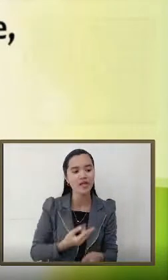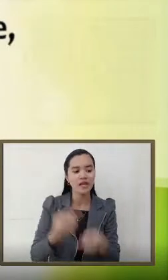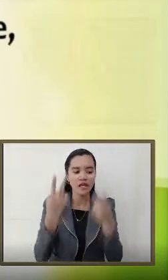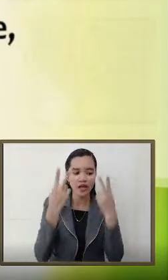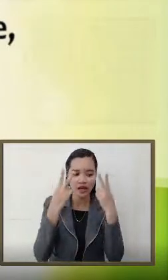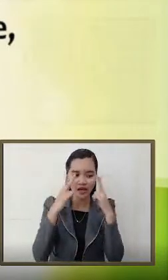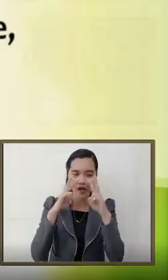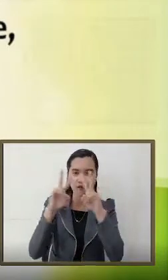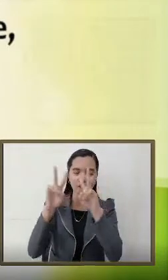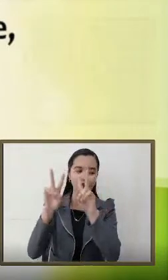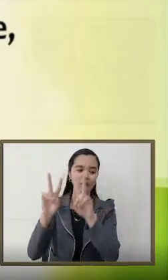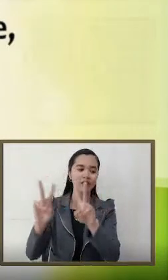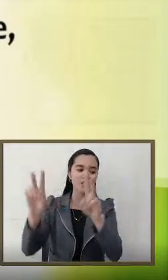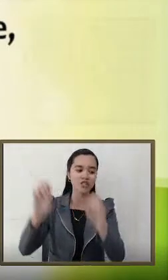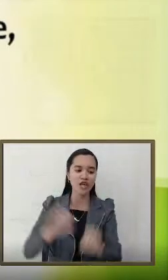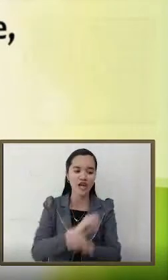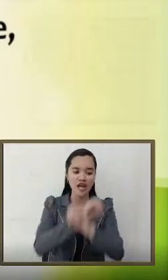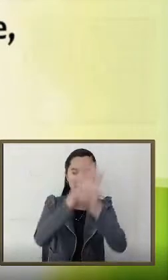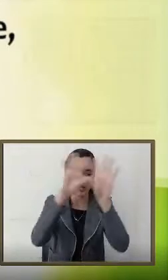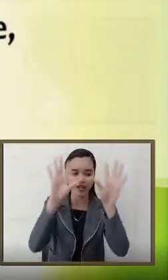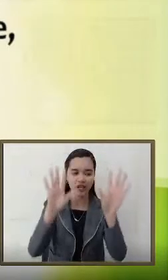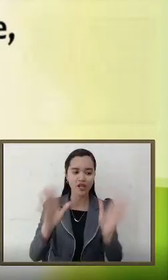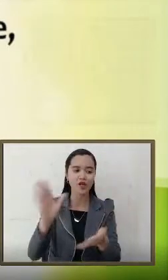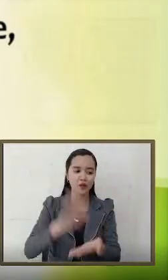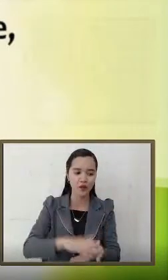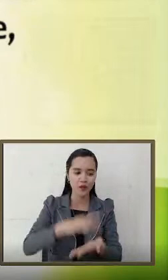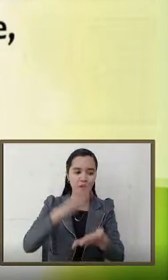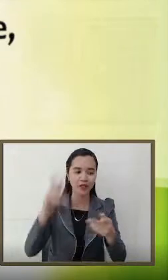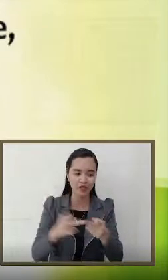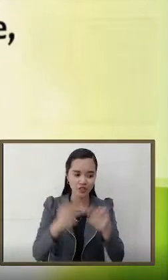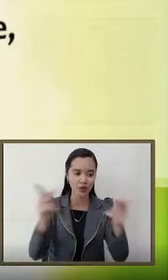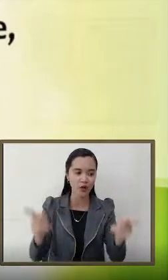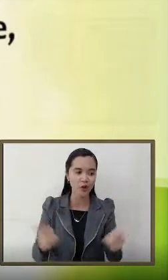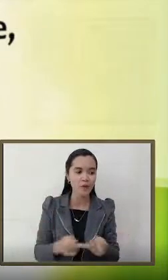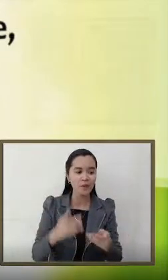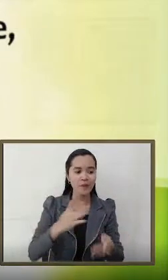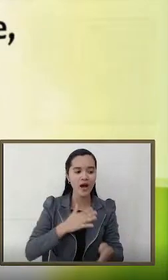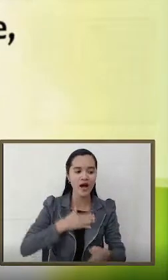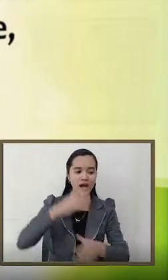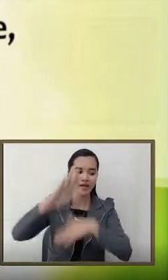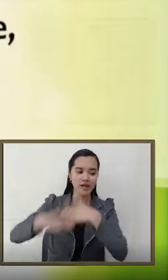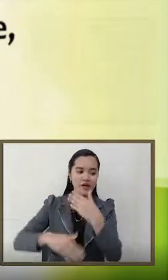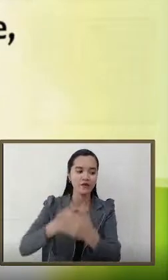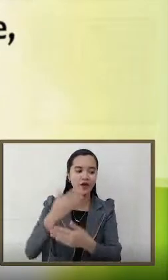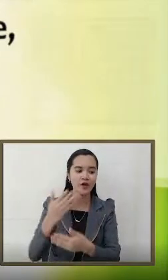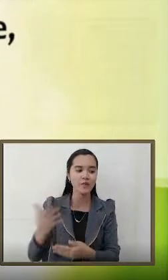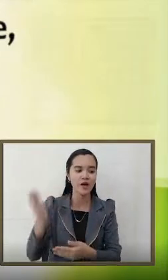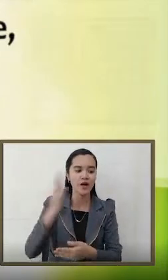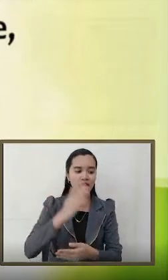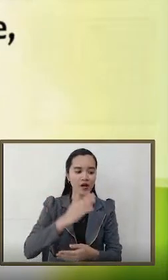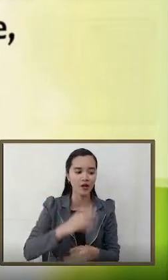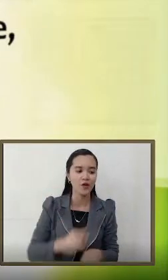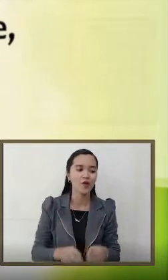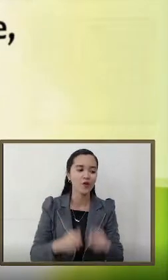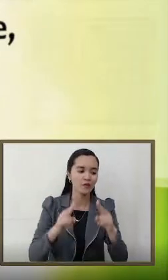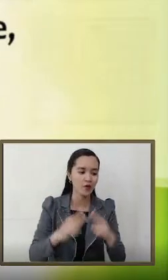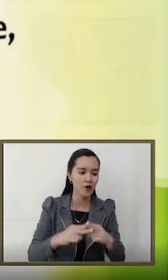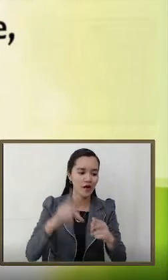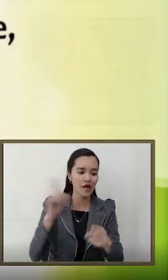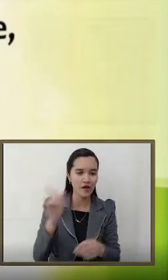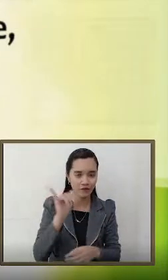me, and beauty shining, glory shore, my heaven, my